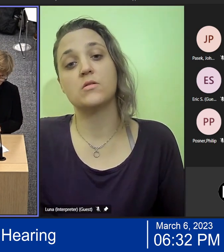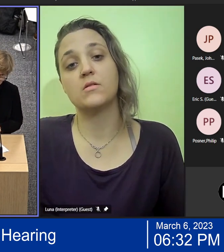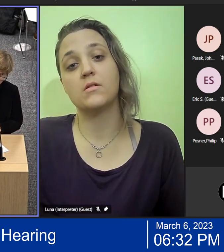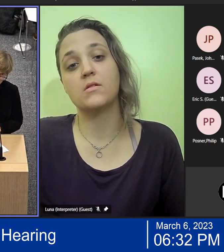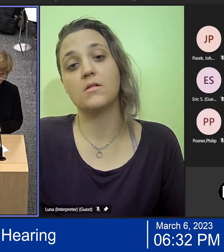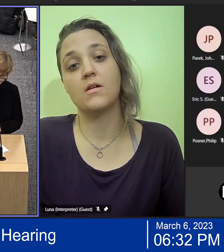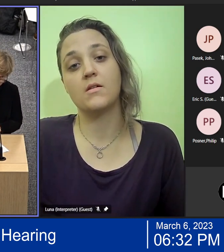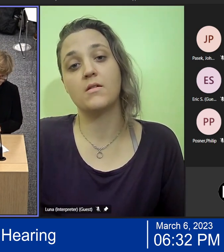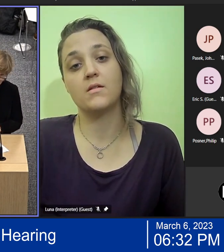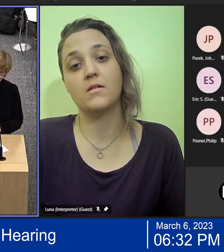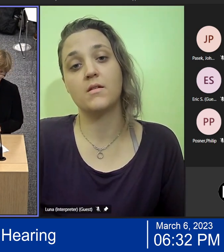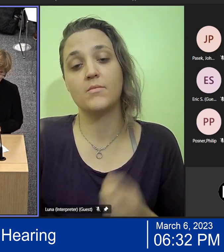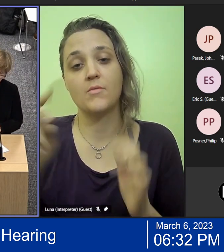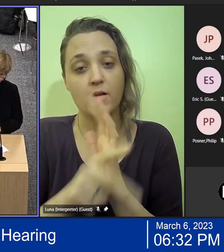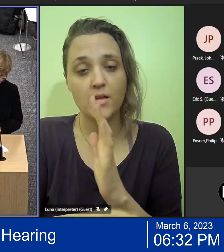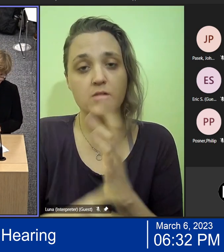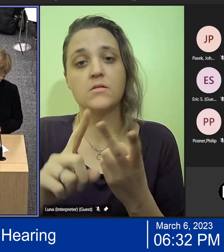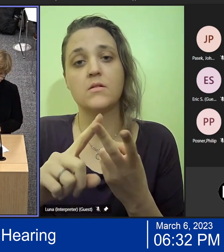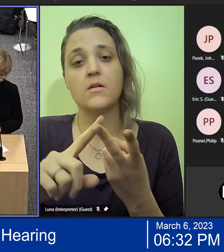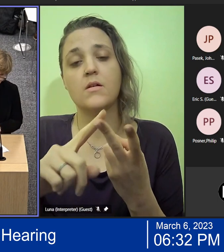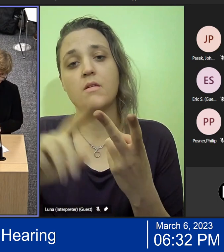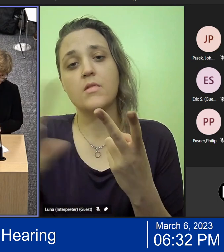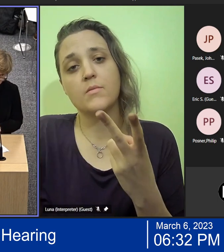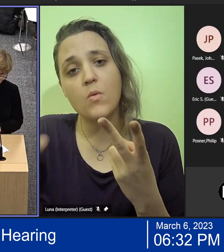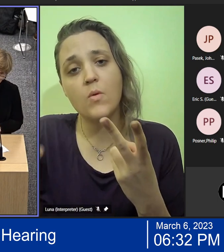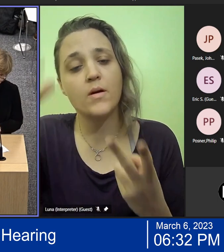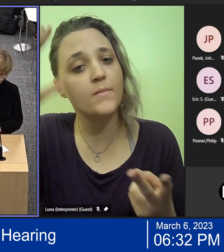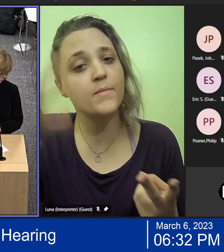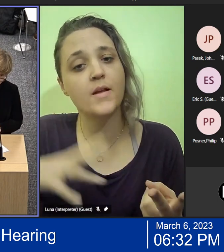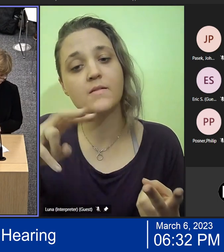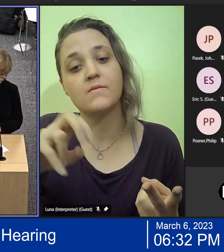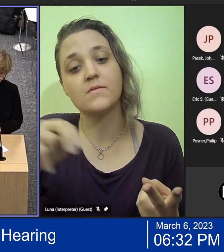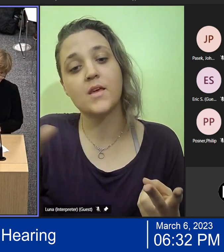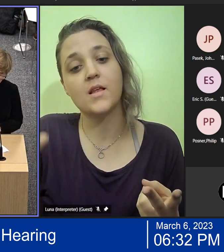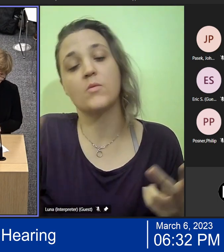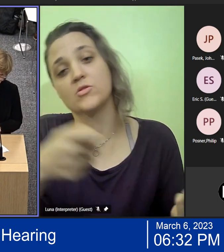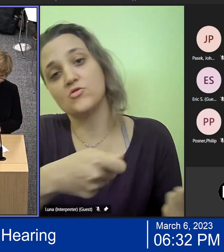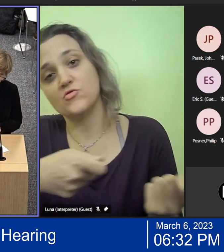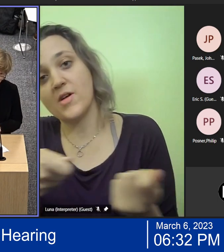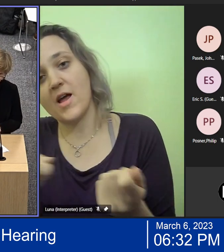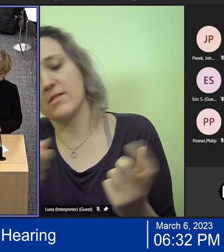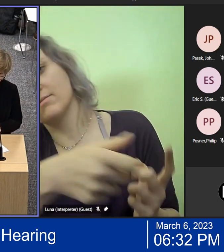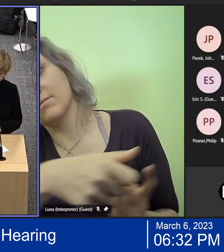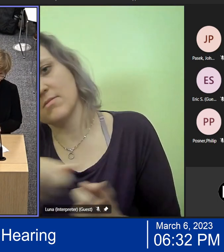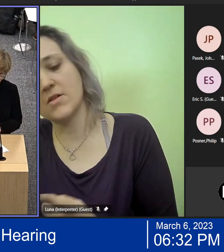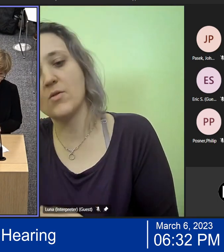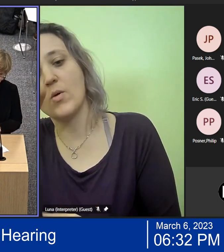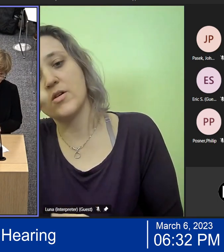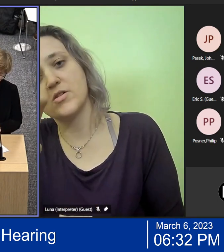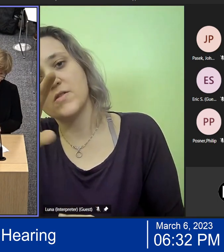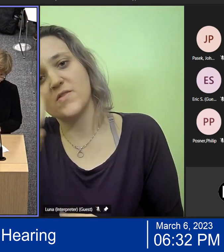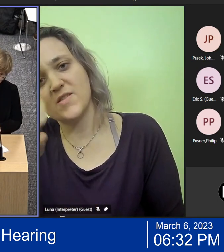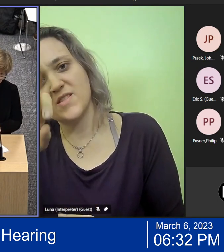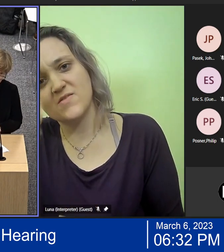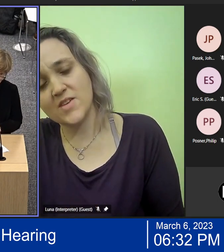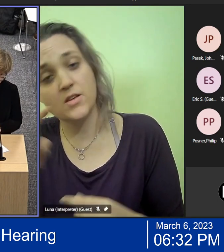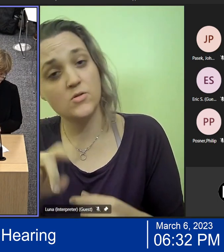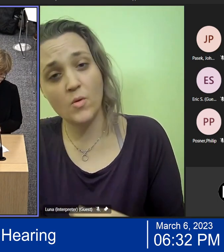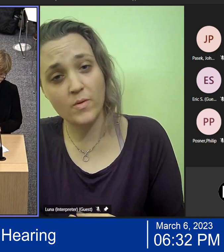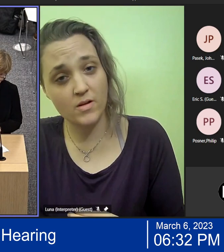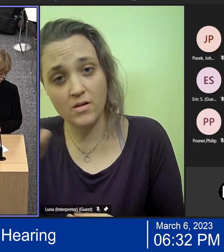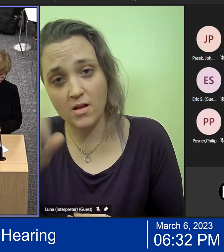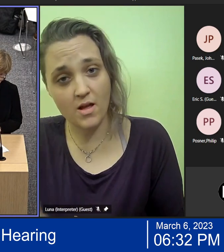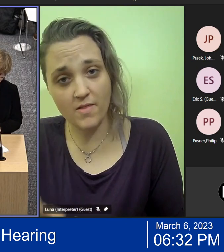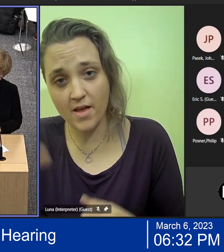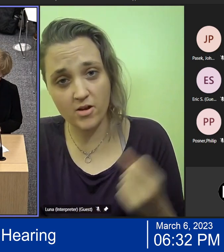got killed. The poor man out in Vienna was dragged 450 feet. Did no